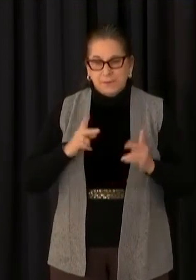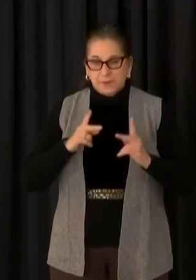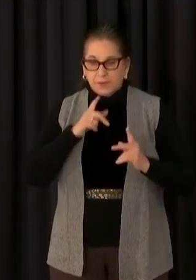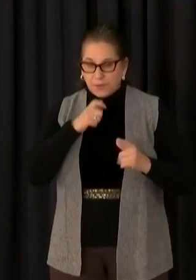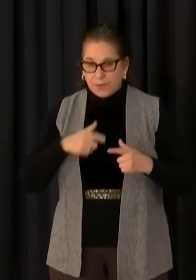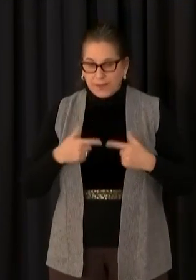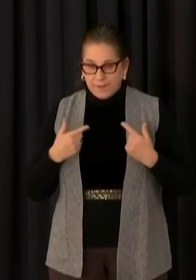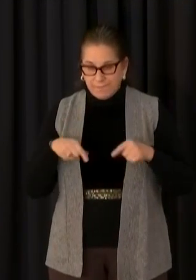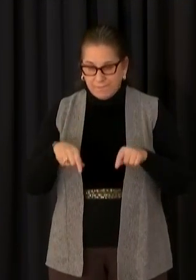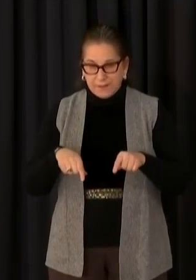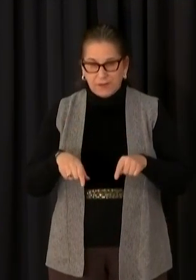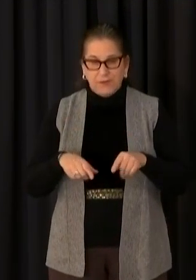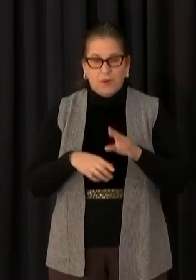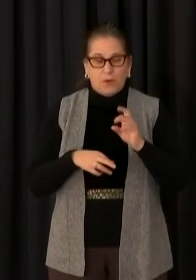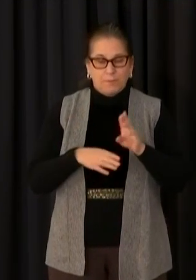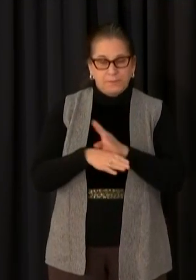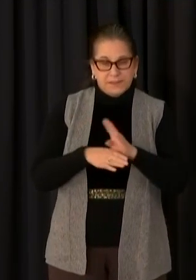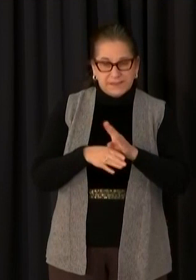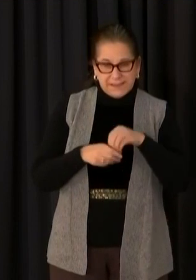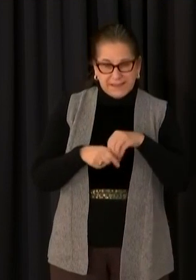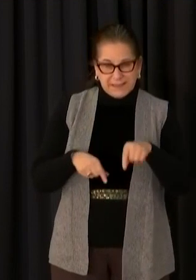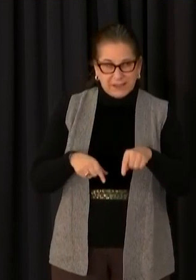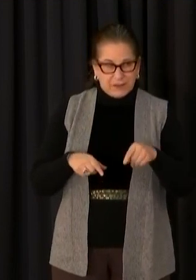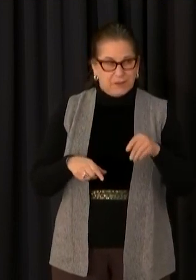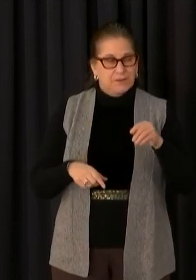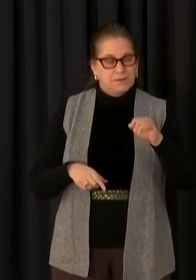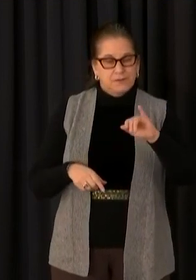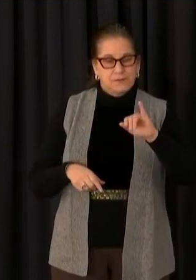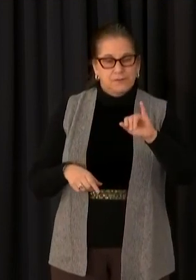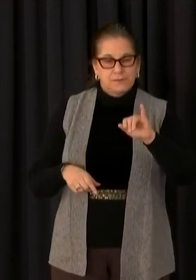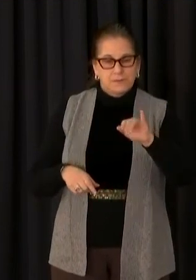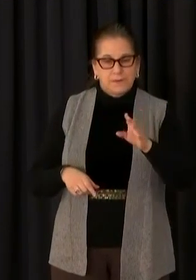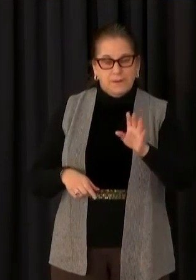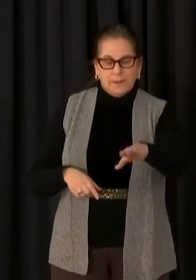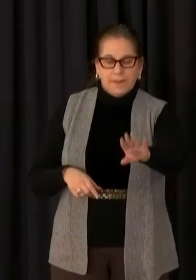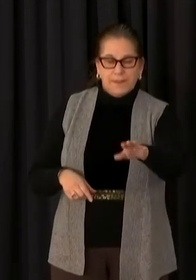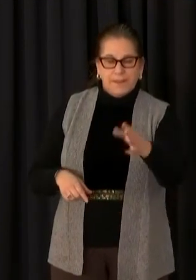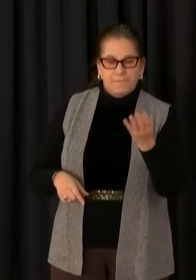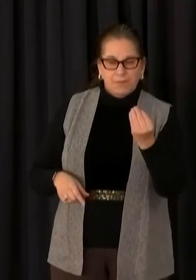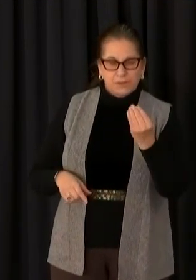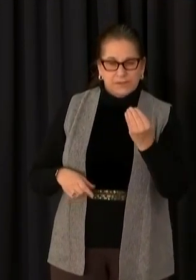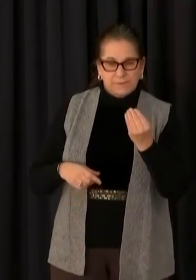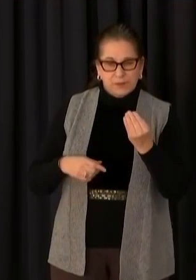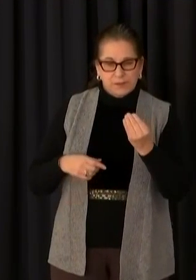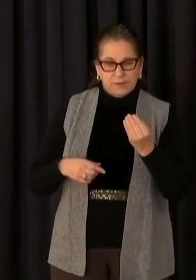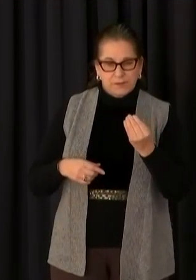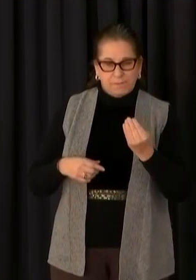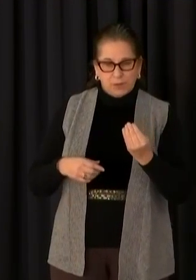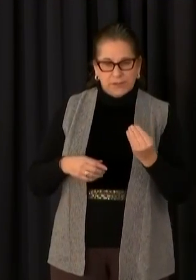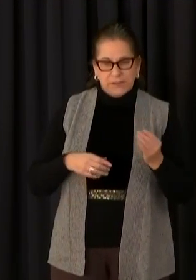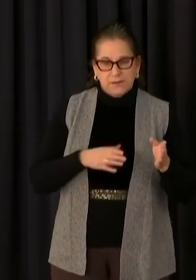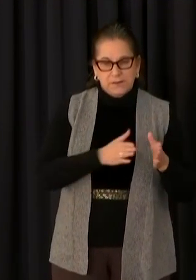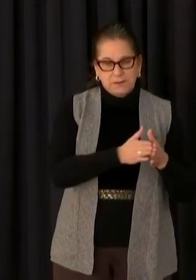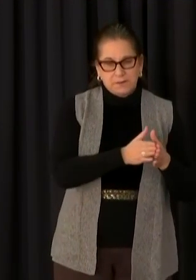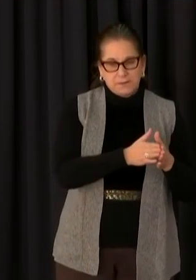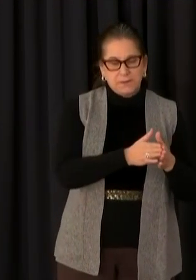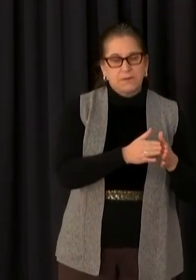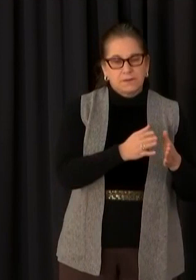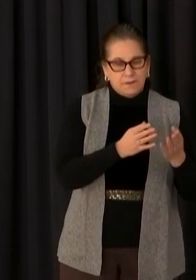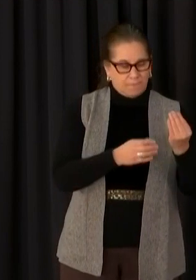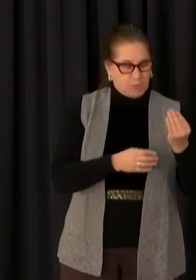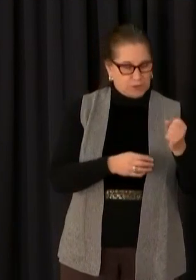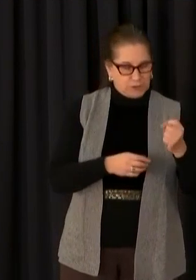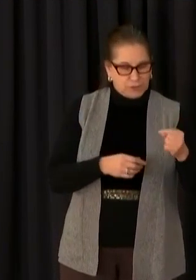to 14th Streets Northwest and K Street to Constitution Avenue are already being advised of